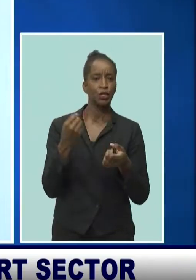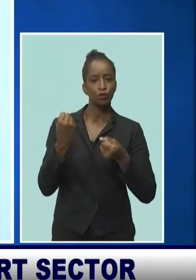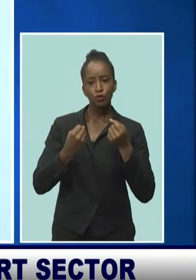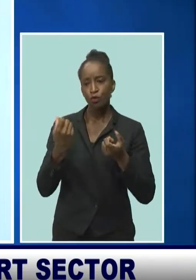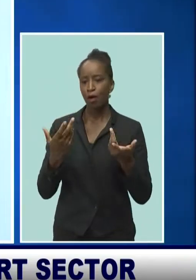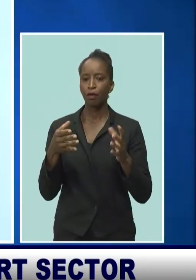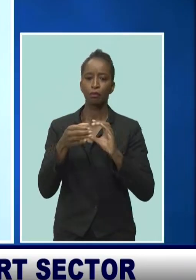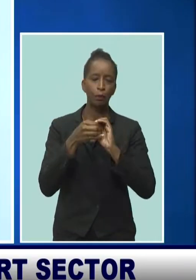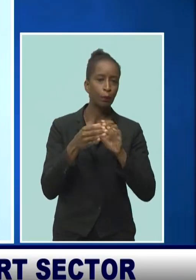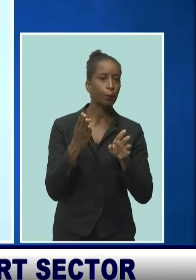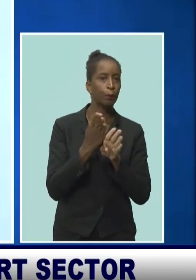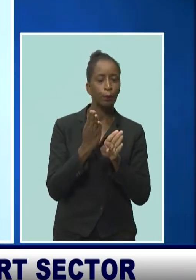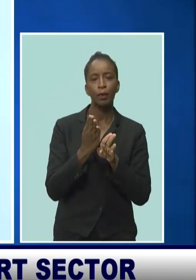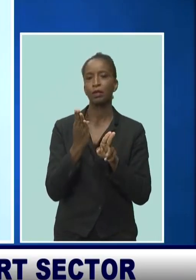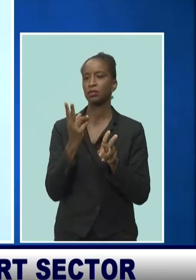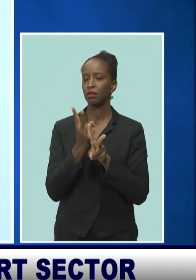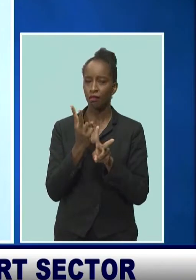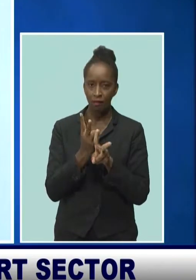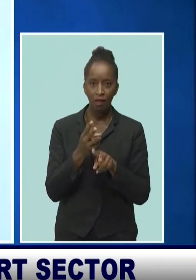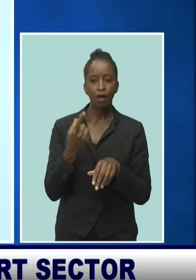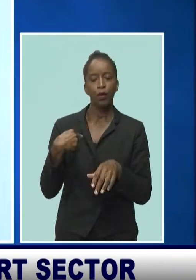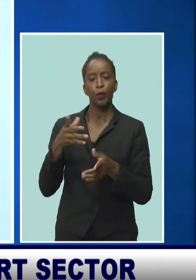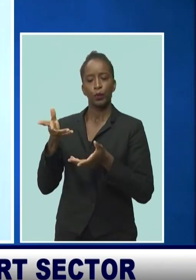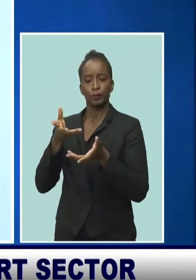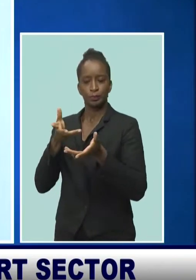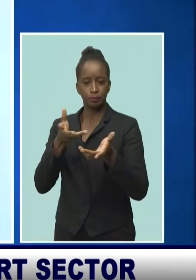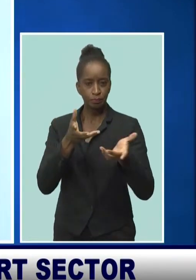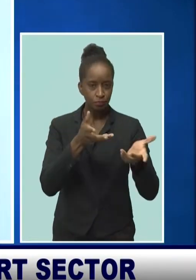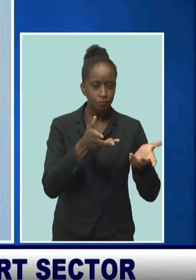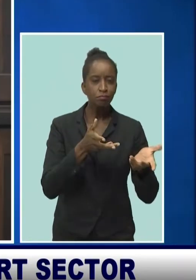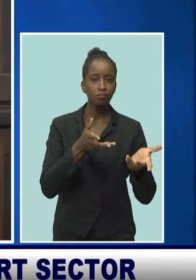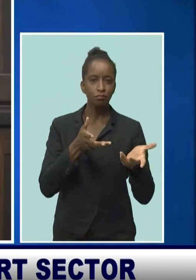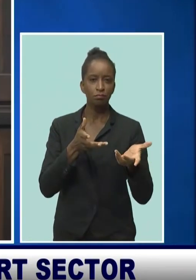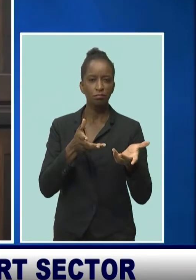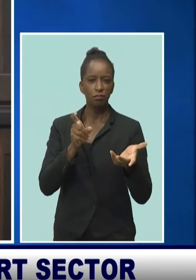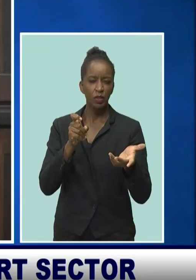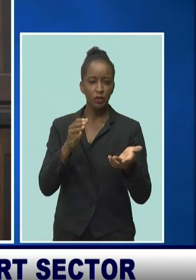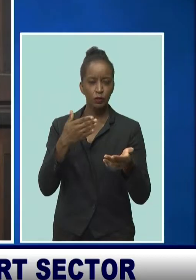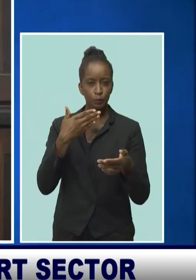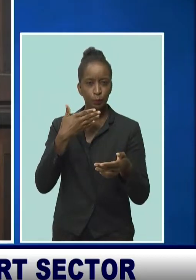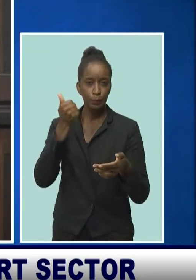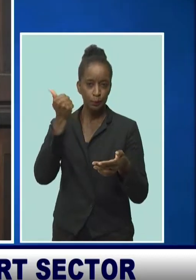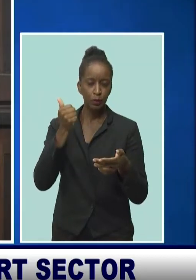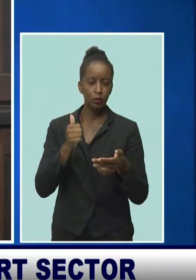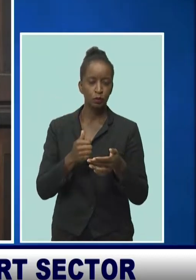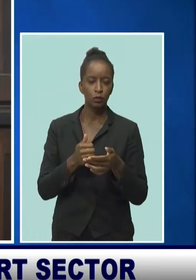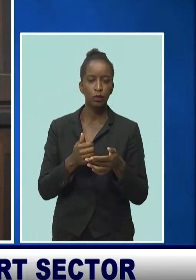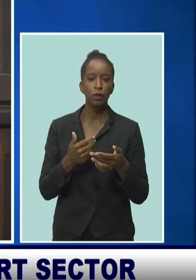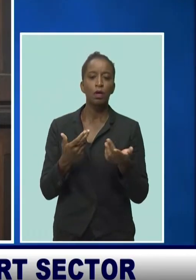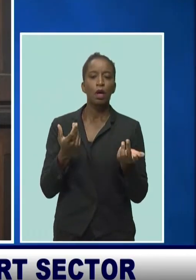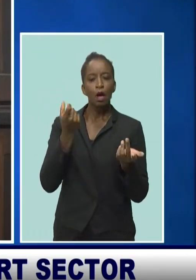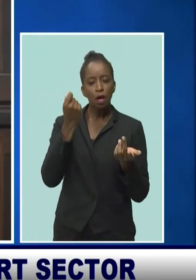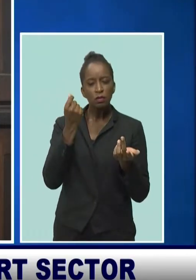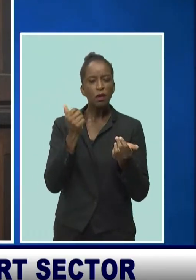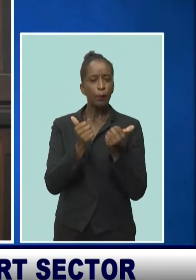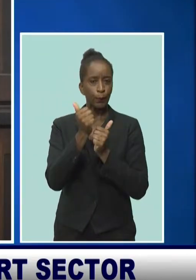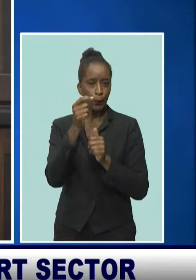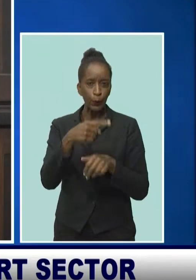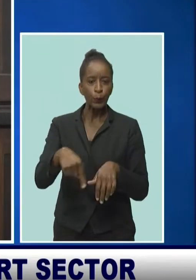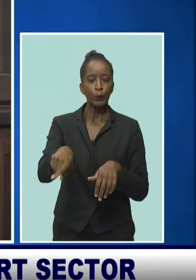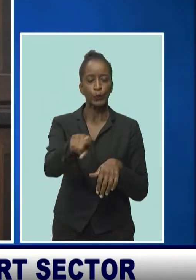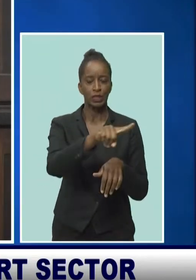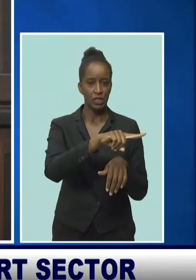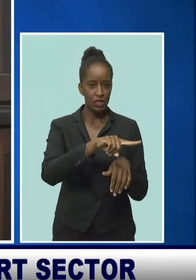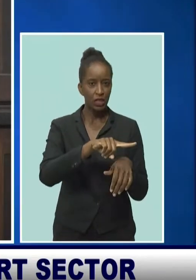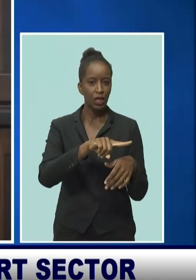the sector is already, to a large extent, privatized, and therefore we are dealing with entities who have their own